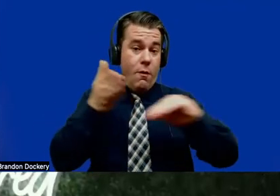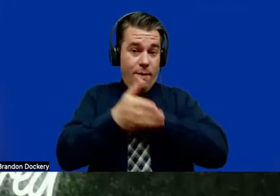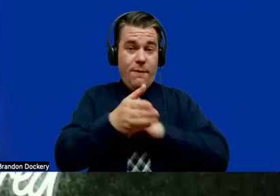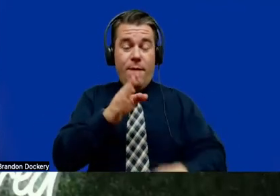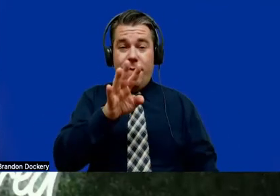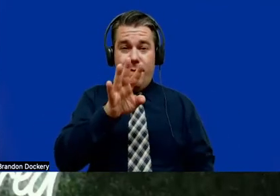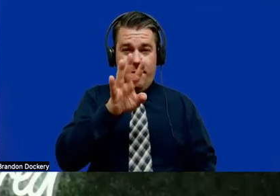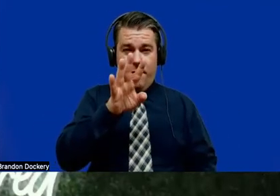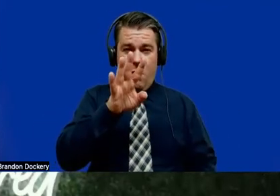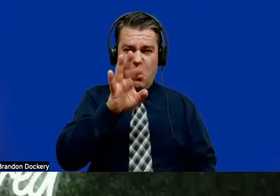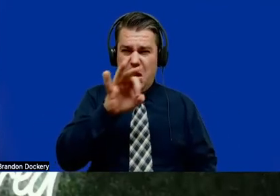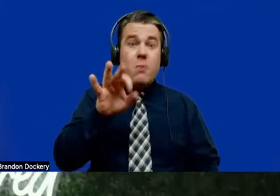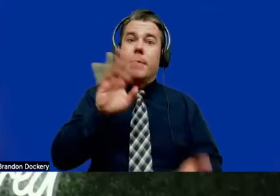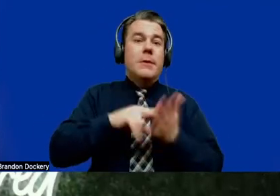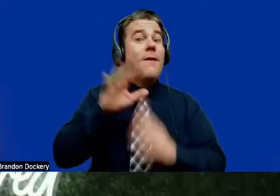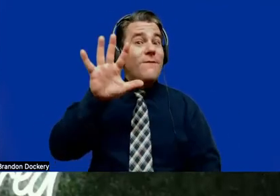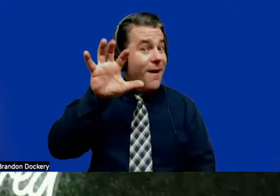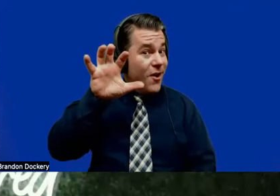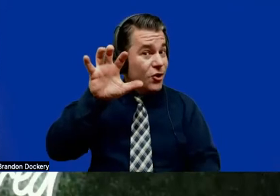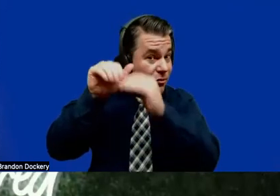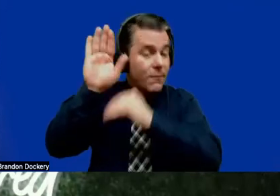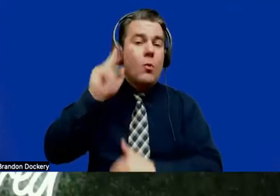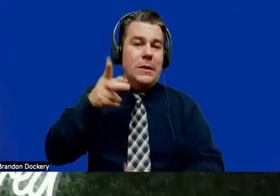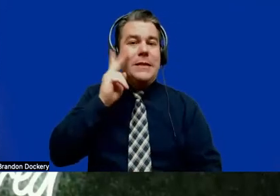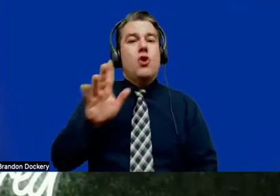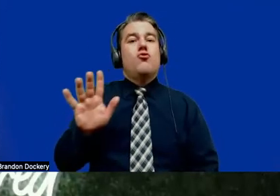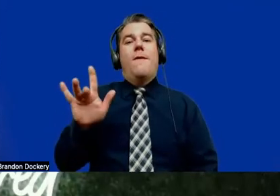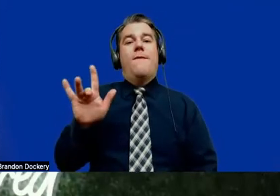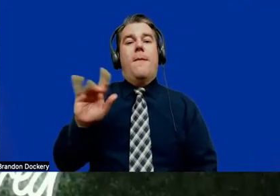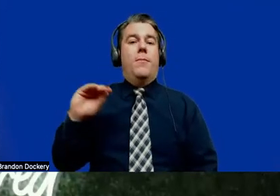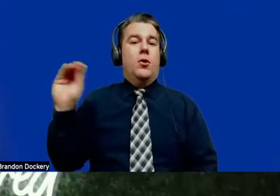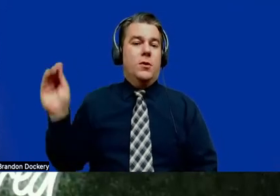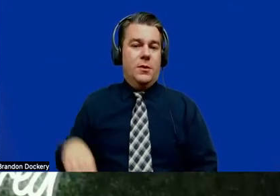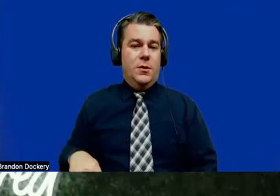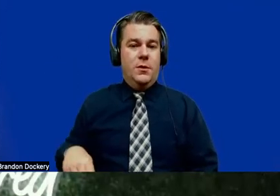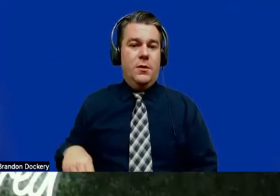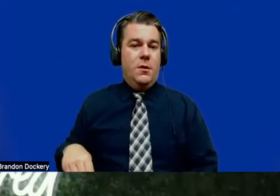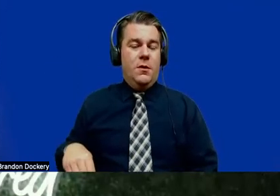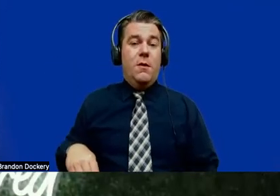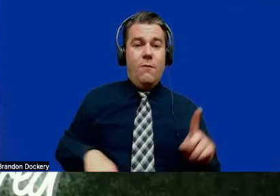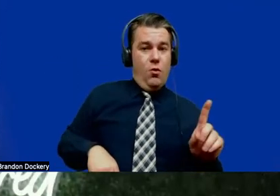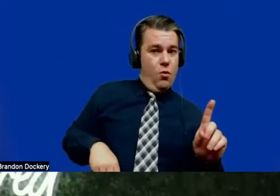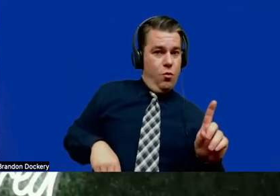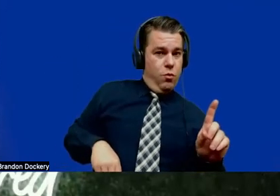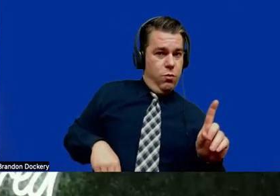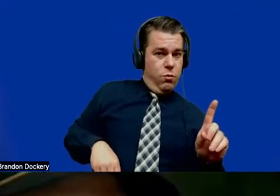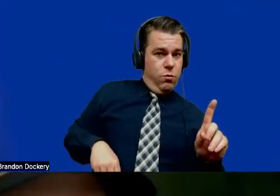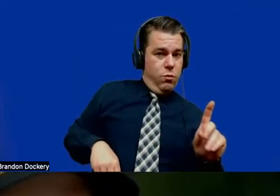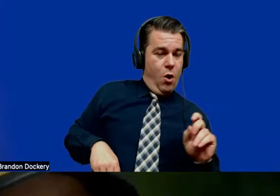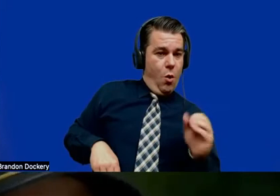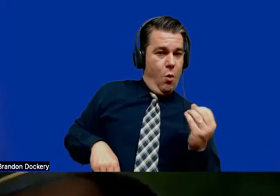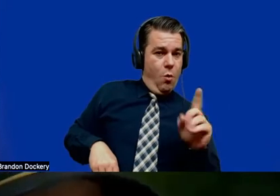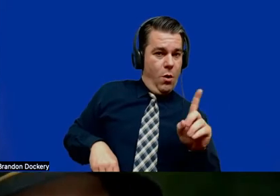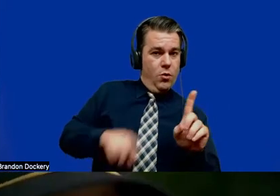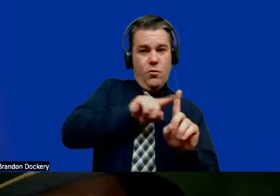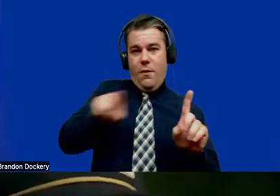once you hit 500, you'll see 25% of 101 to 500. So if we